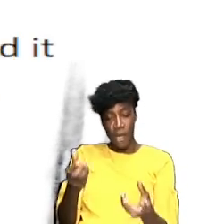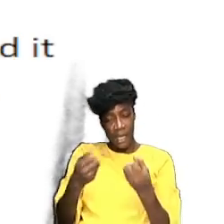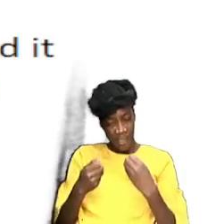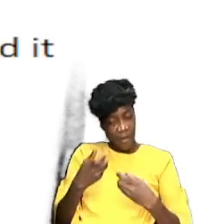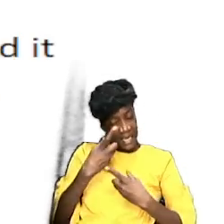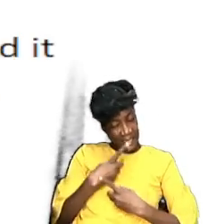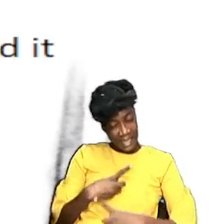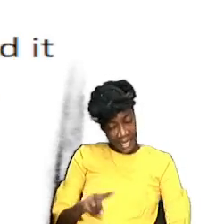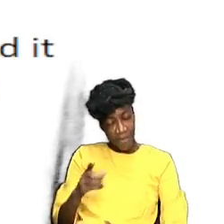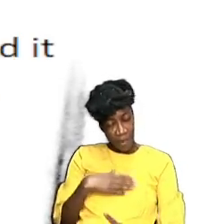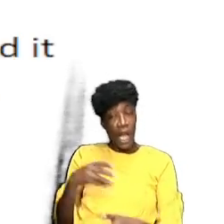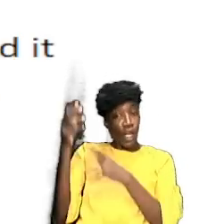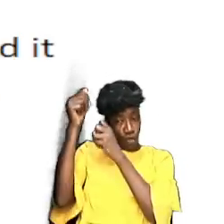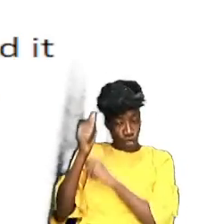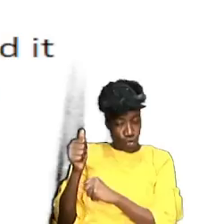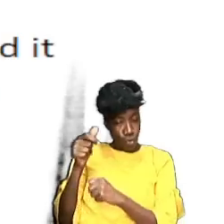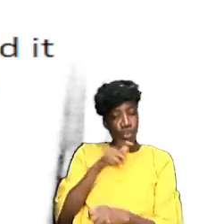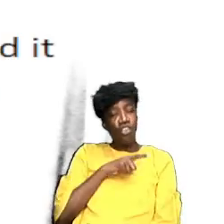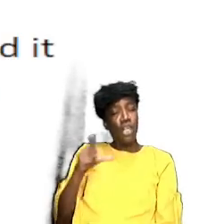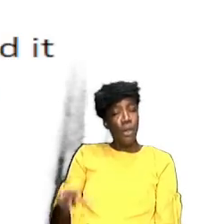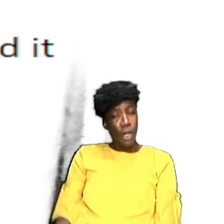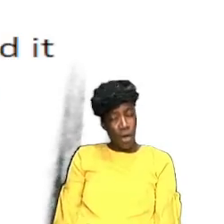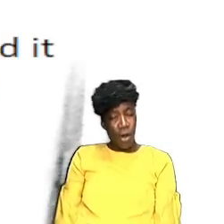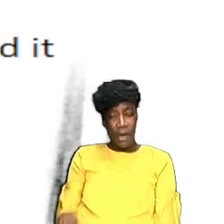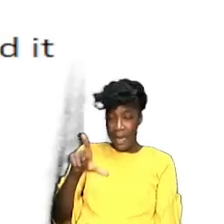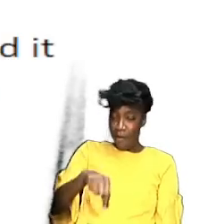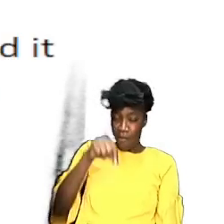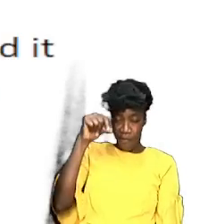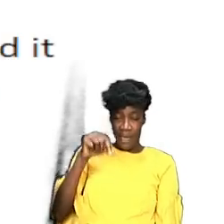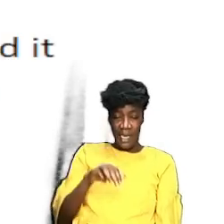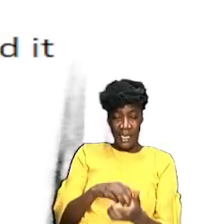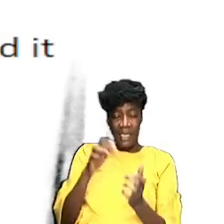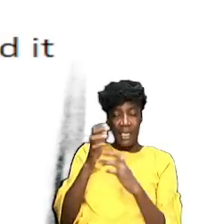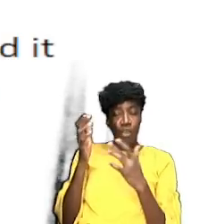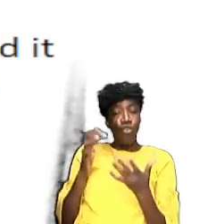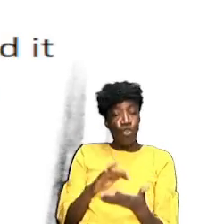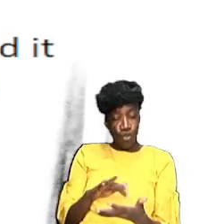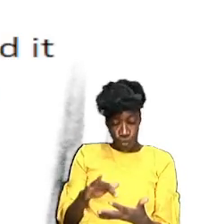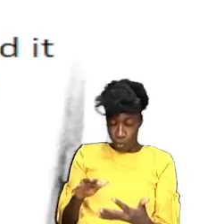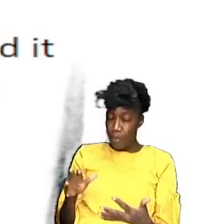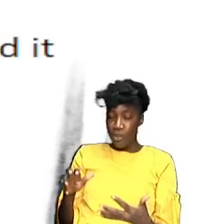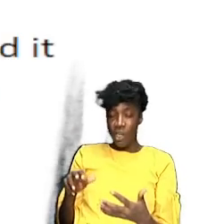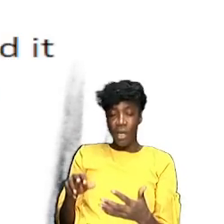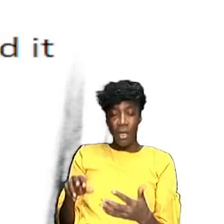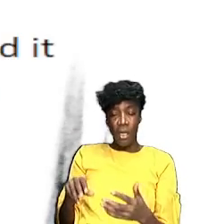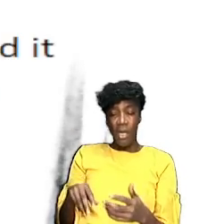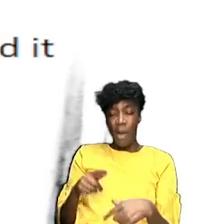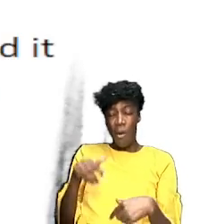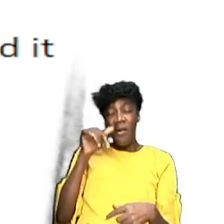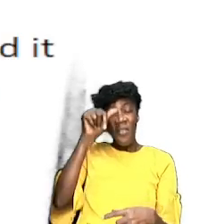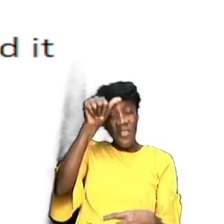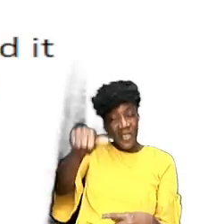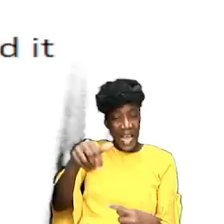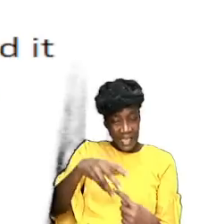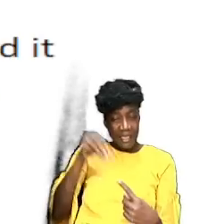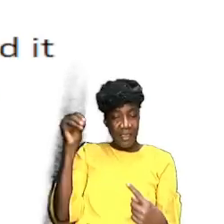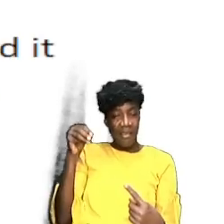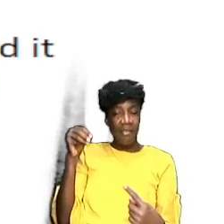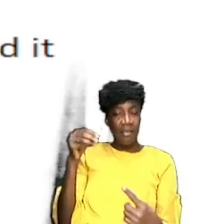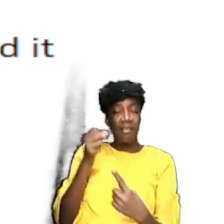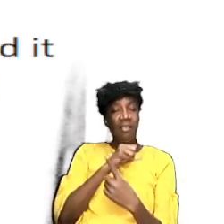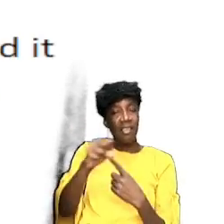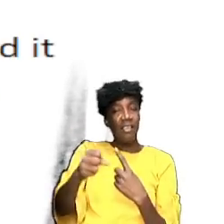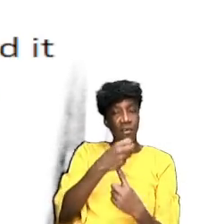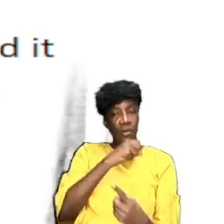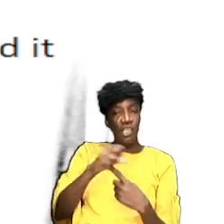You know, you said, trust in the Lord. Amen. You find scriptures that deal specifically with that situation. And when